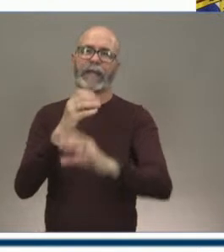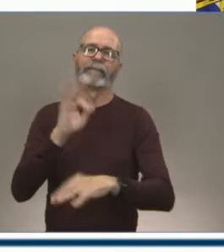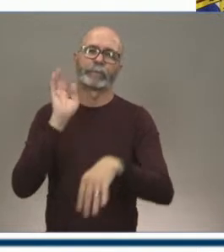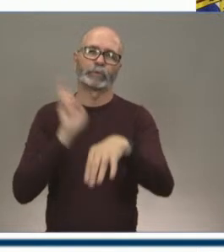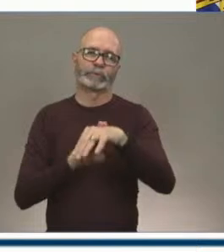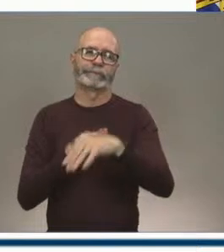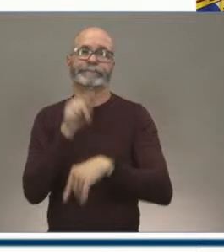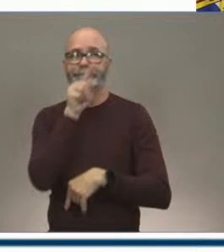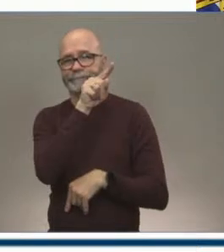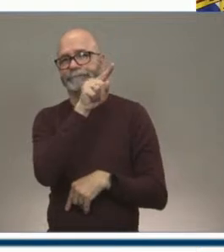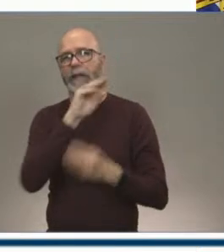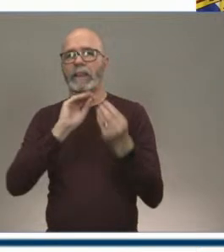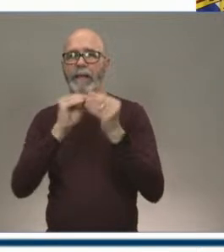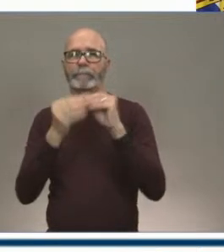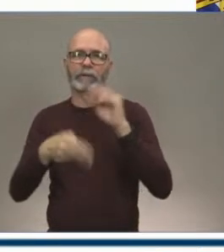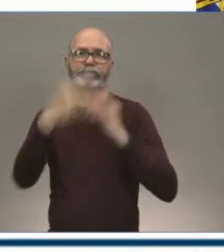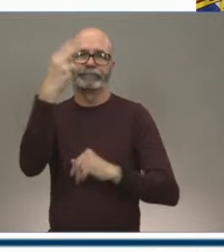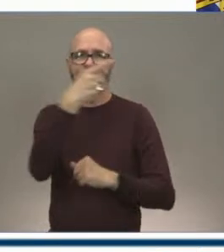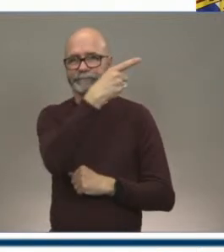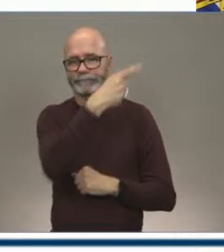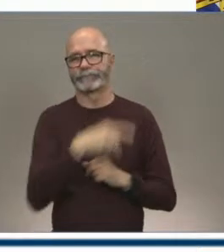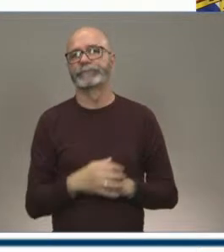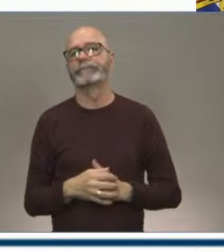to Yvette D'Entremont with the Halifax Examiner.